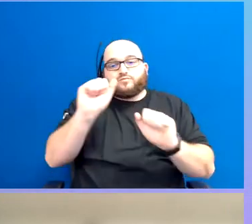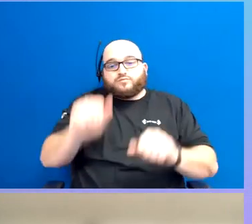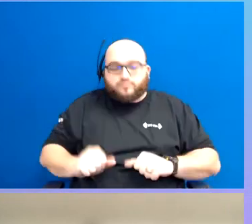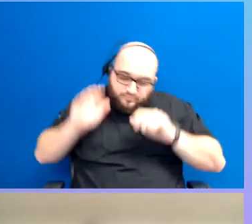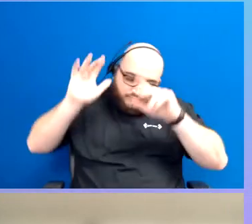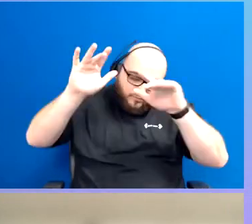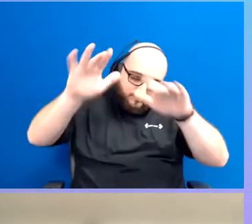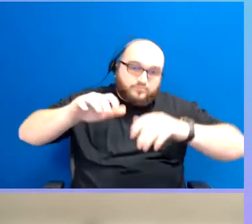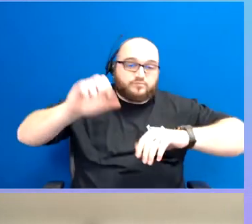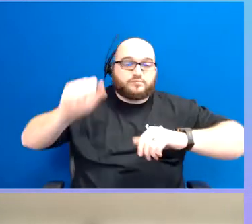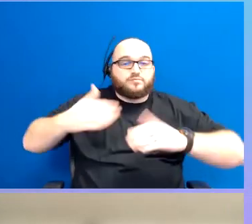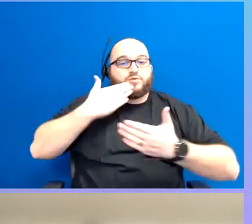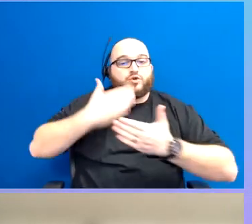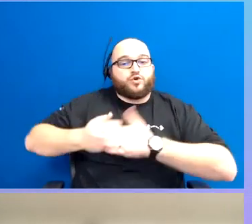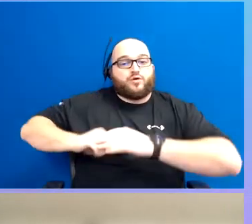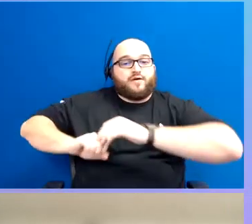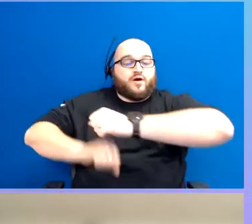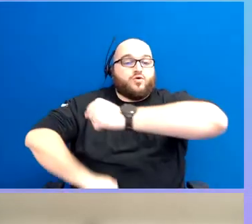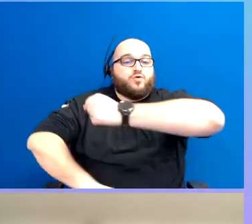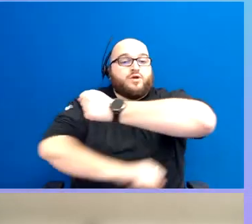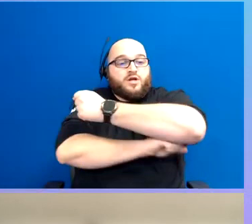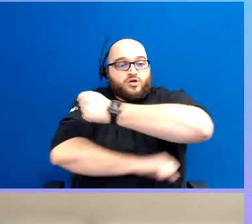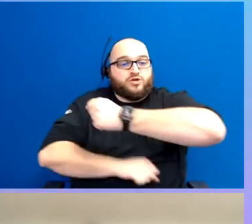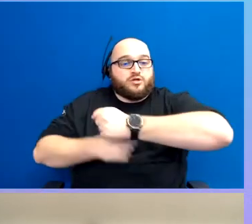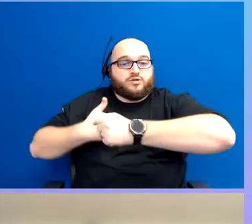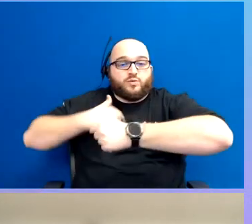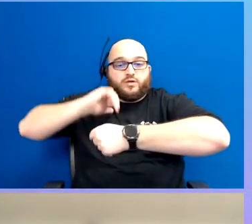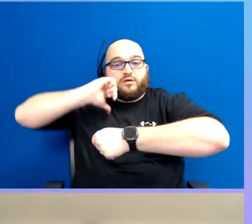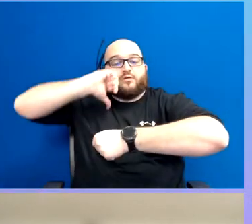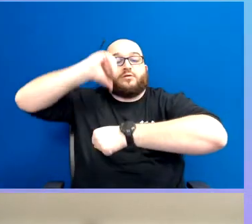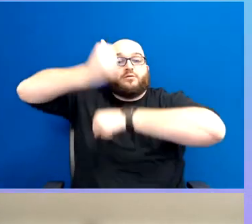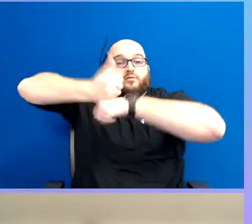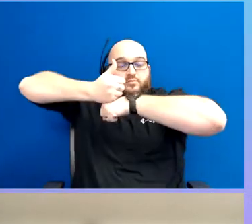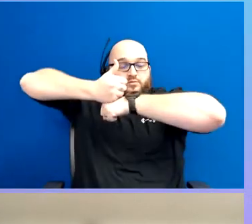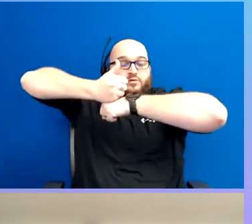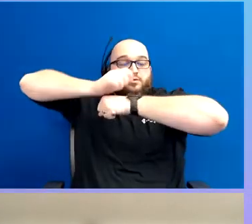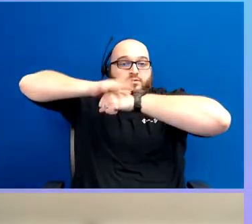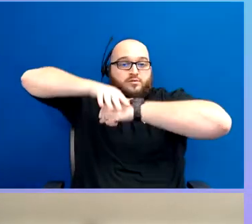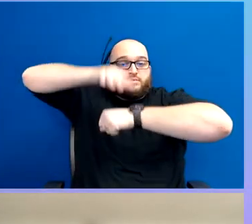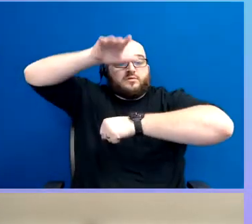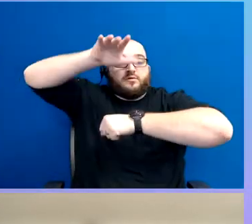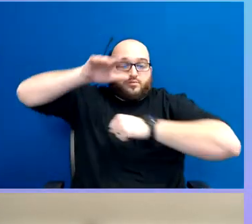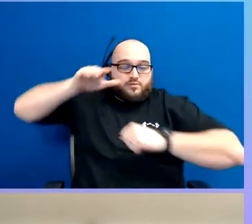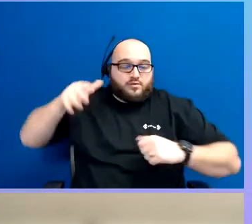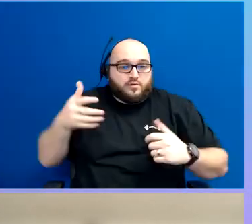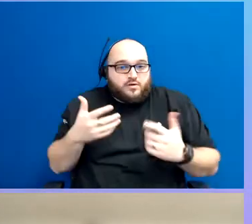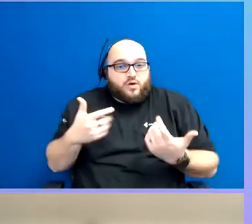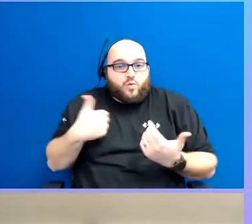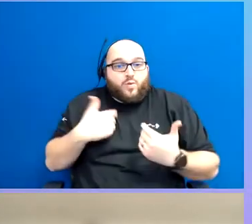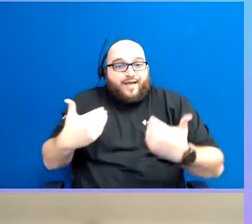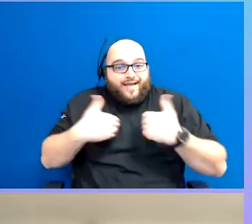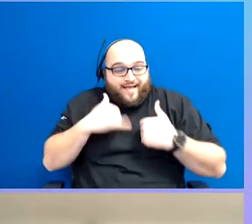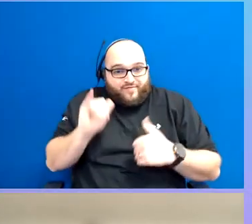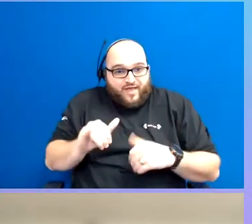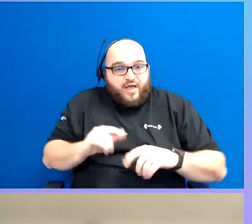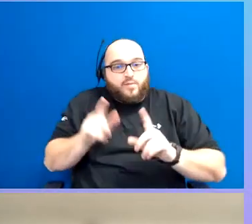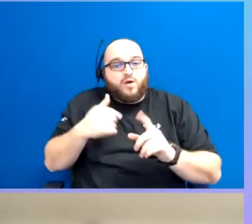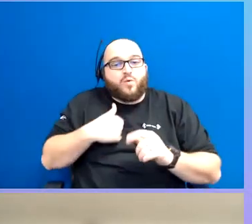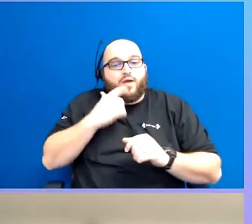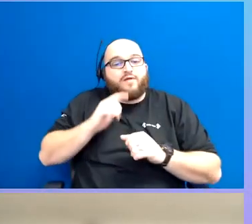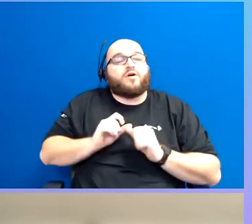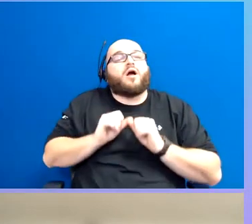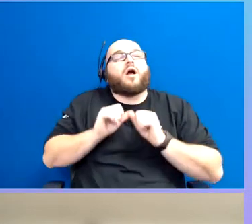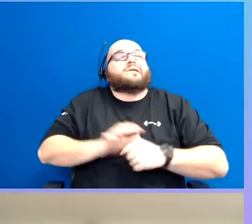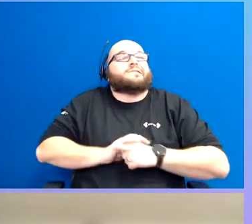strong foundation because we built things standards based and accessibility from the ground up, we had constant pressure from